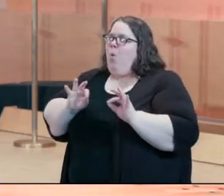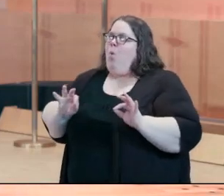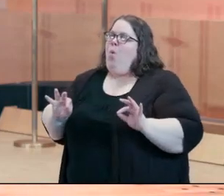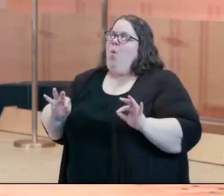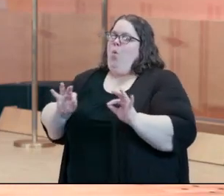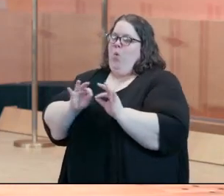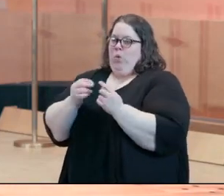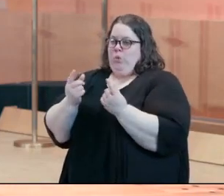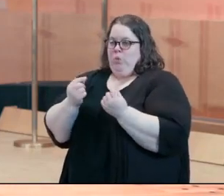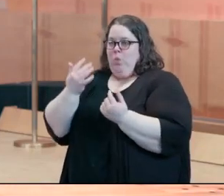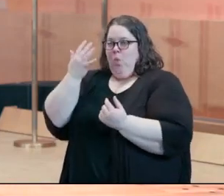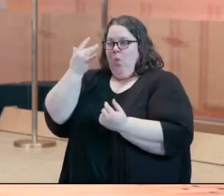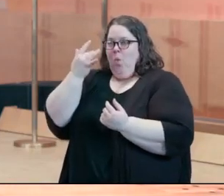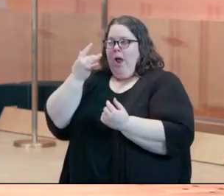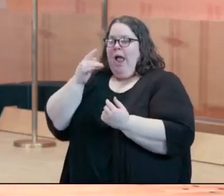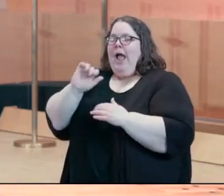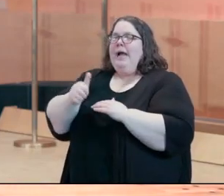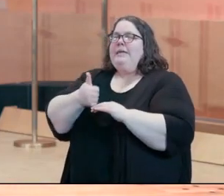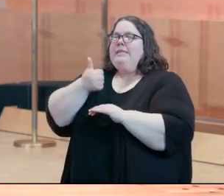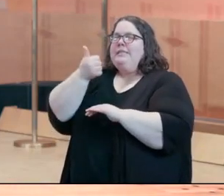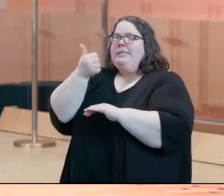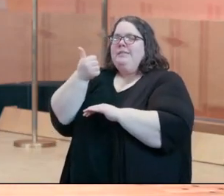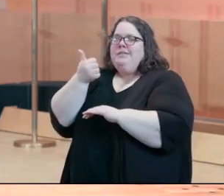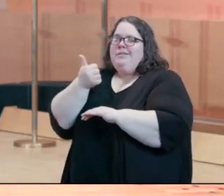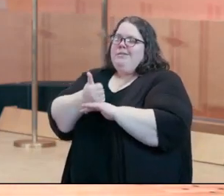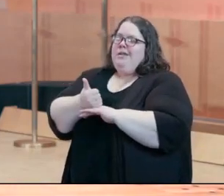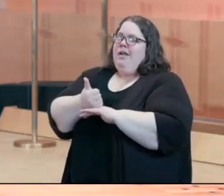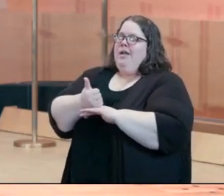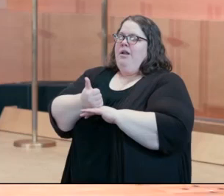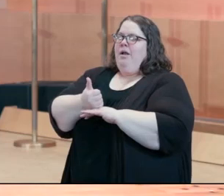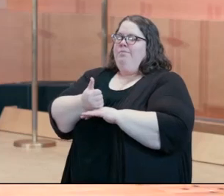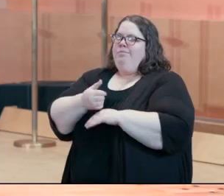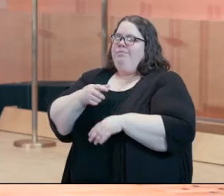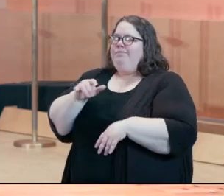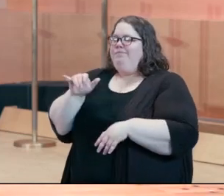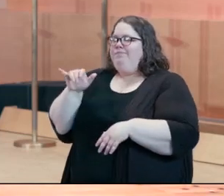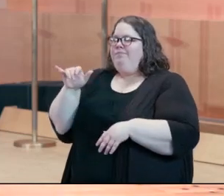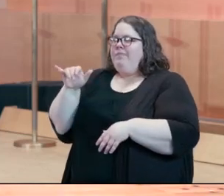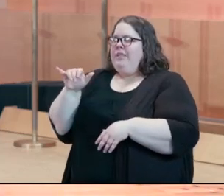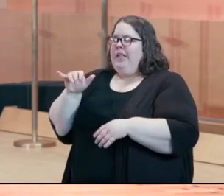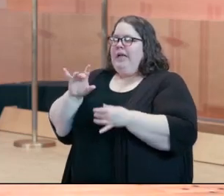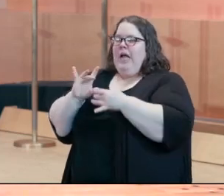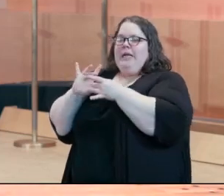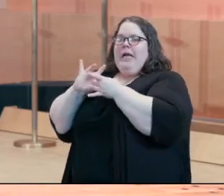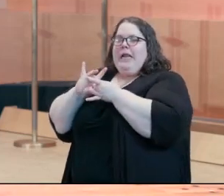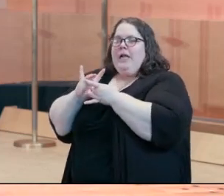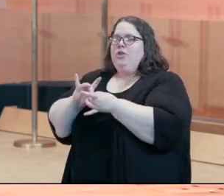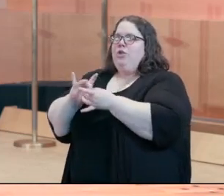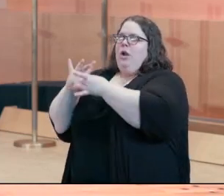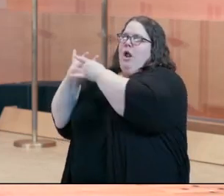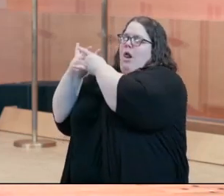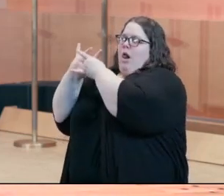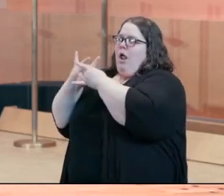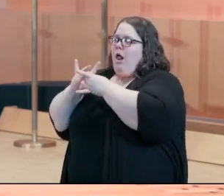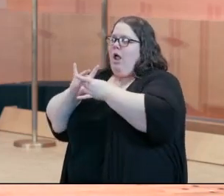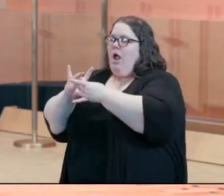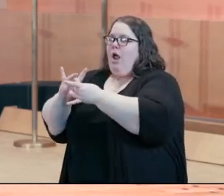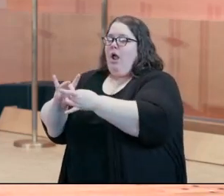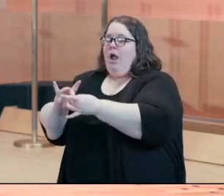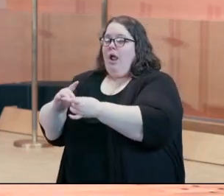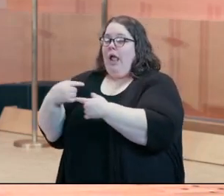this thread that is going to weave all the way to when Jesus comes. And that is God establishes